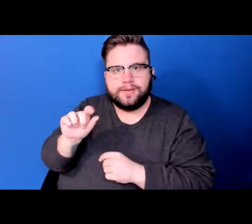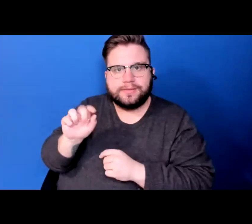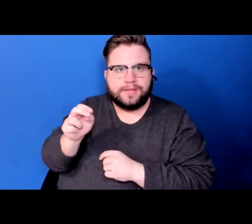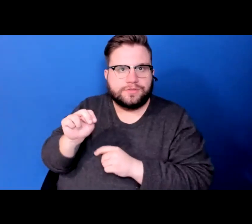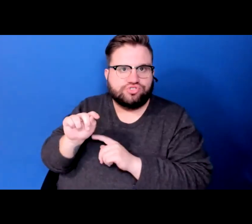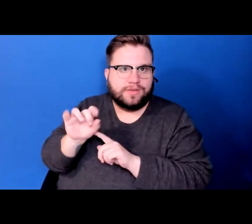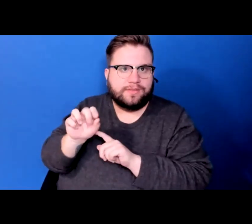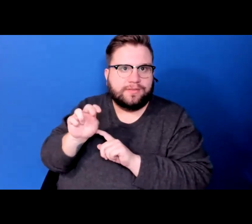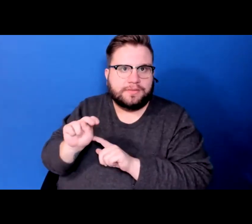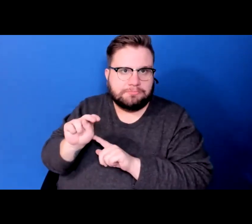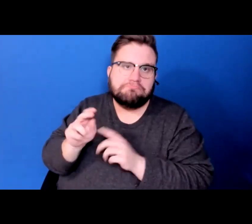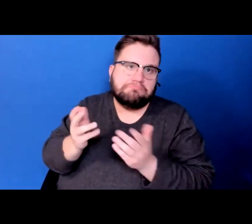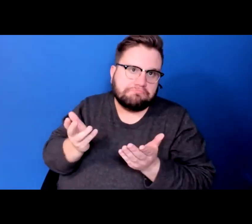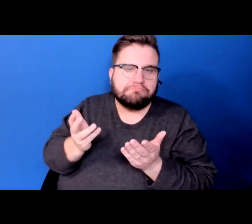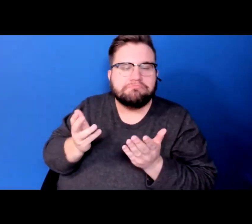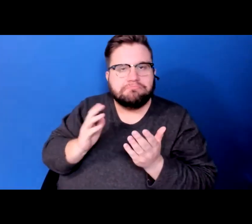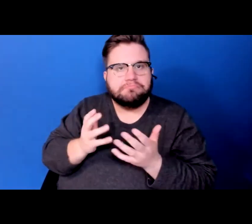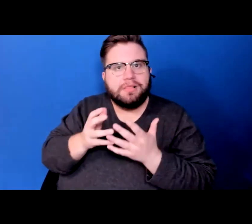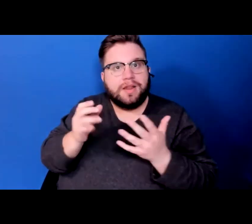which our basic science